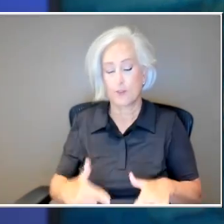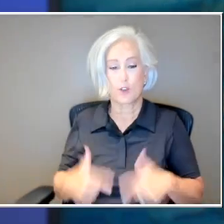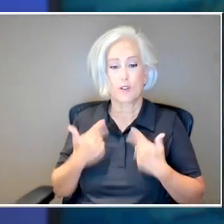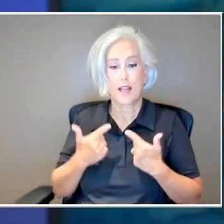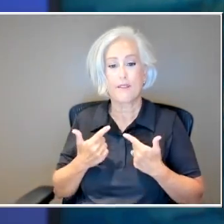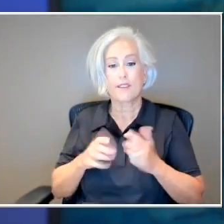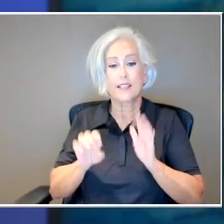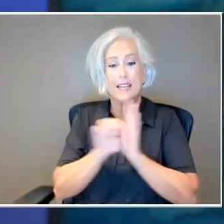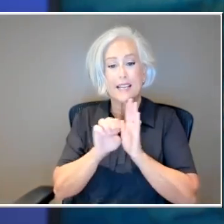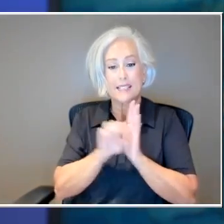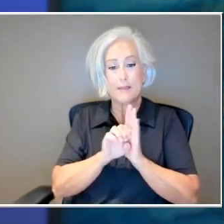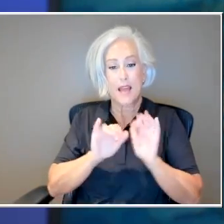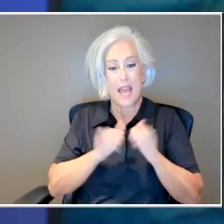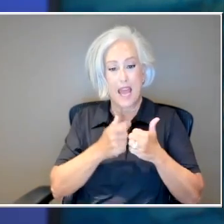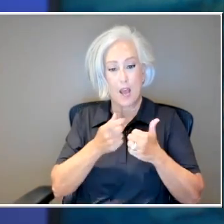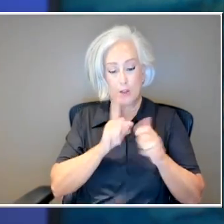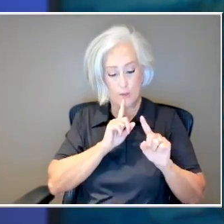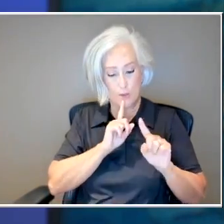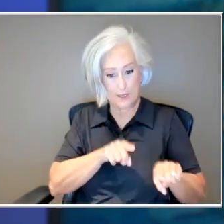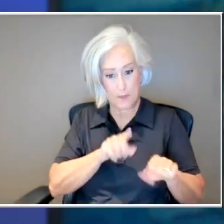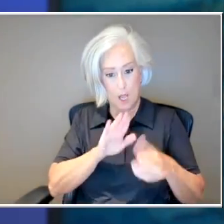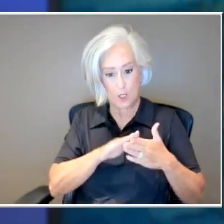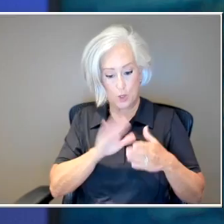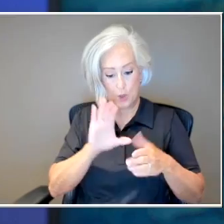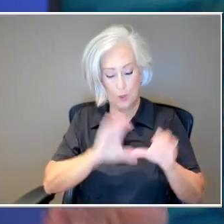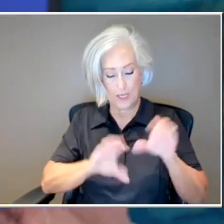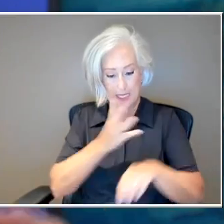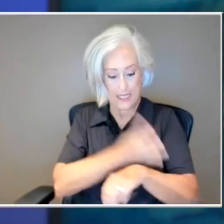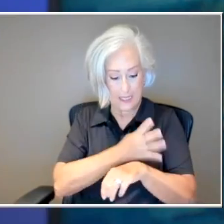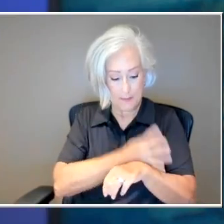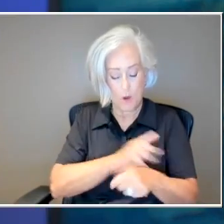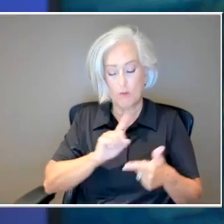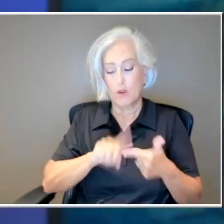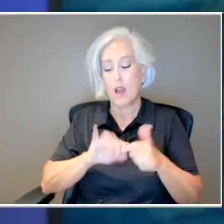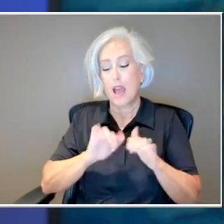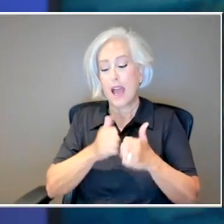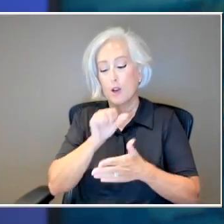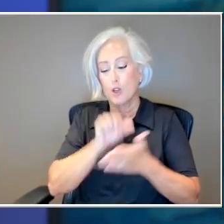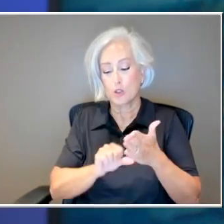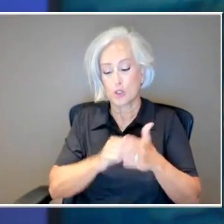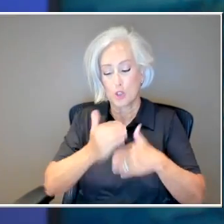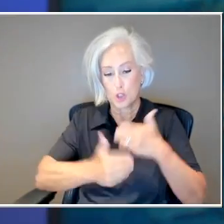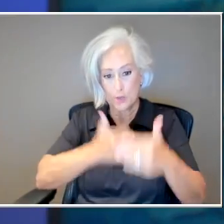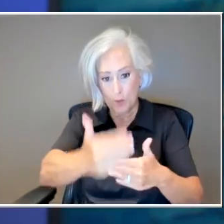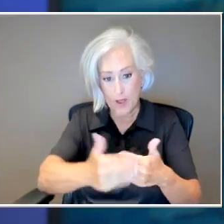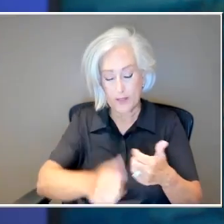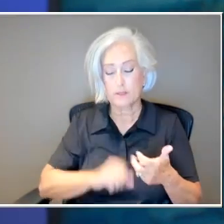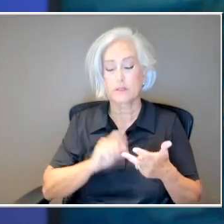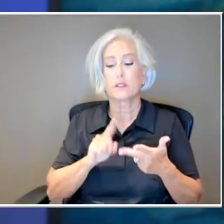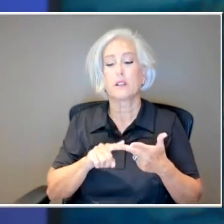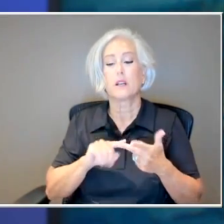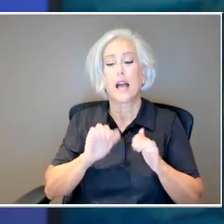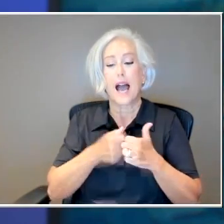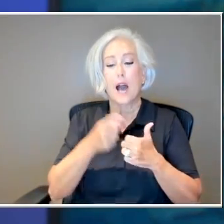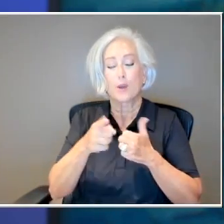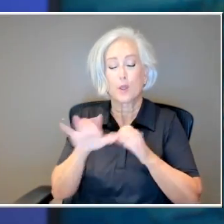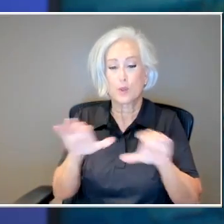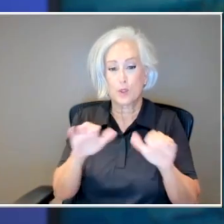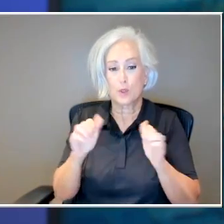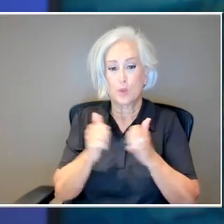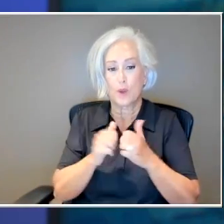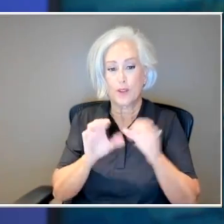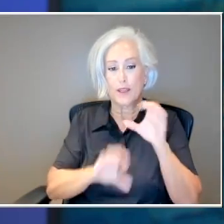chemo, how your surgery went, were we able to remove all the visible tumor, how you're doing with that chemo